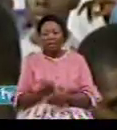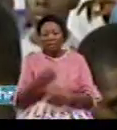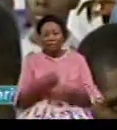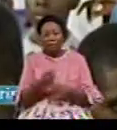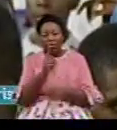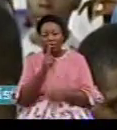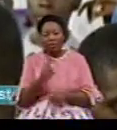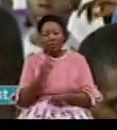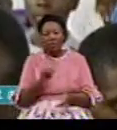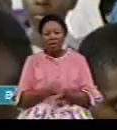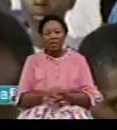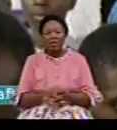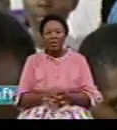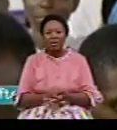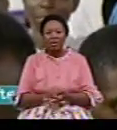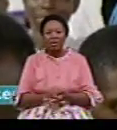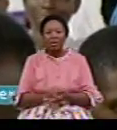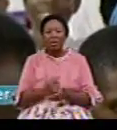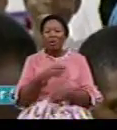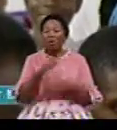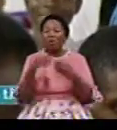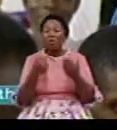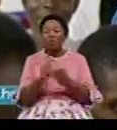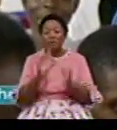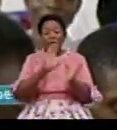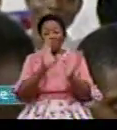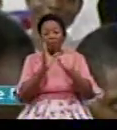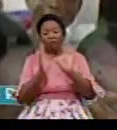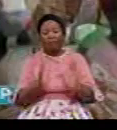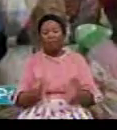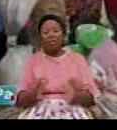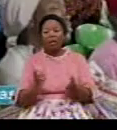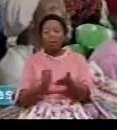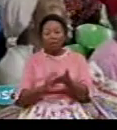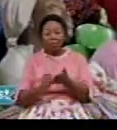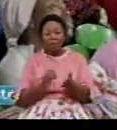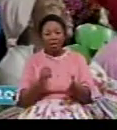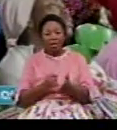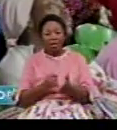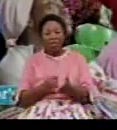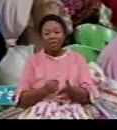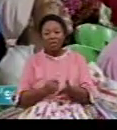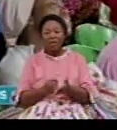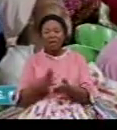my situation tonight. Father, glorify thy Son.